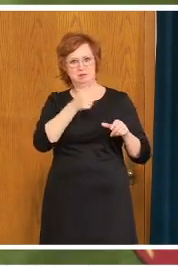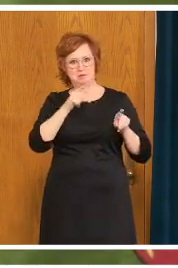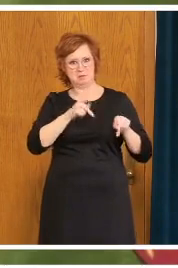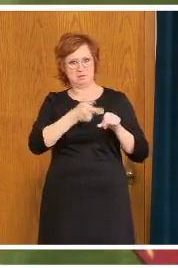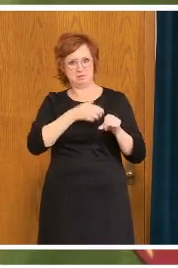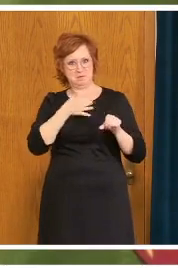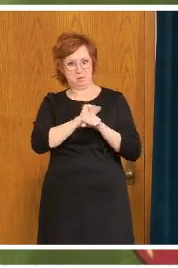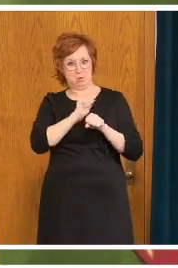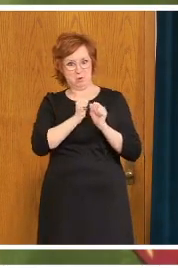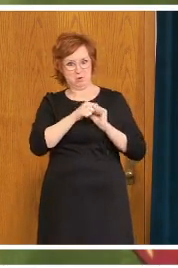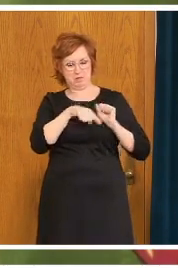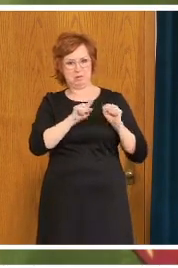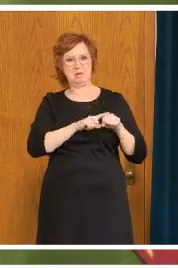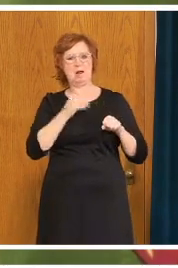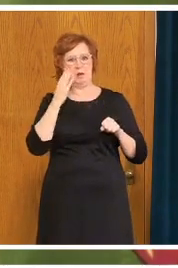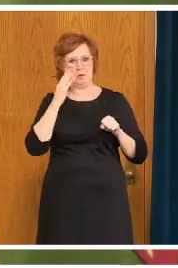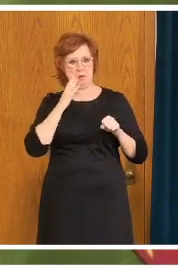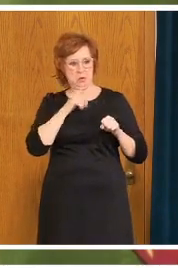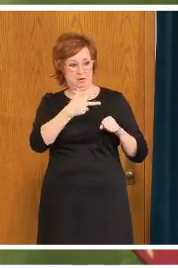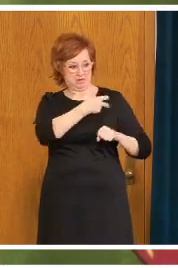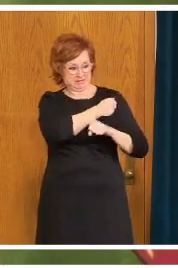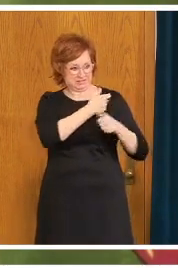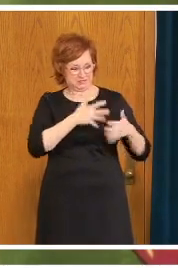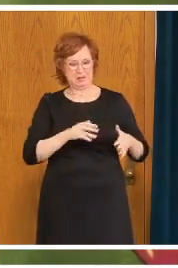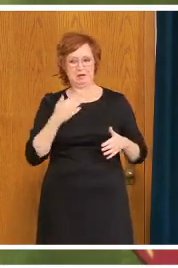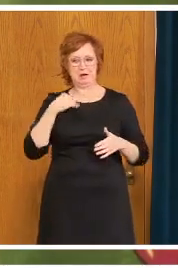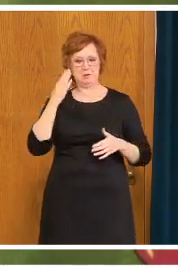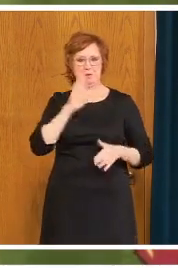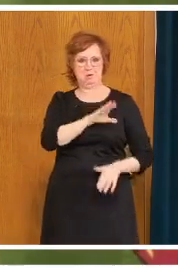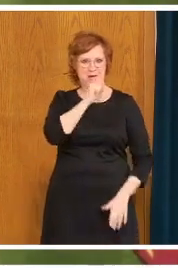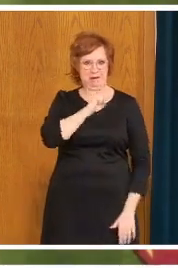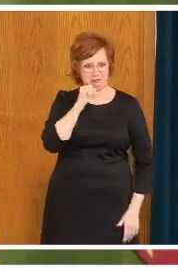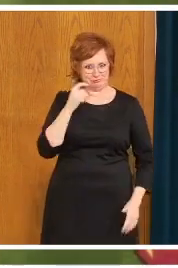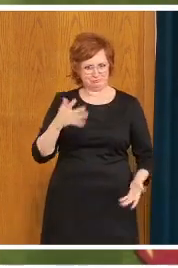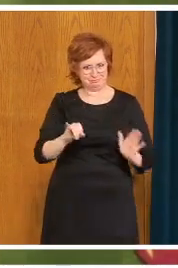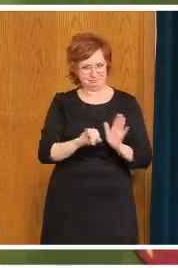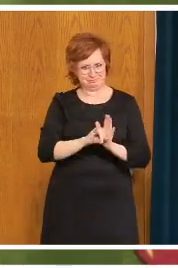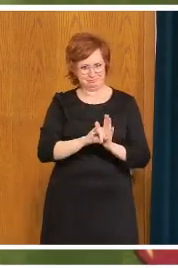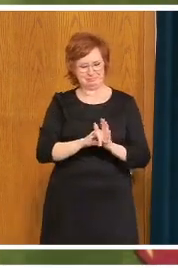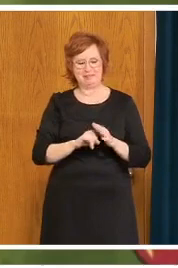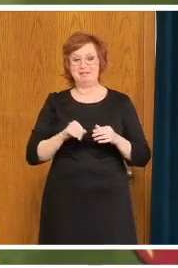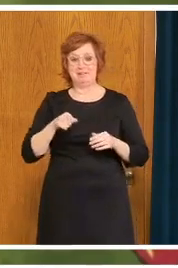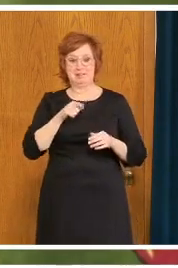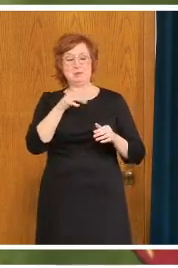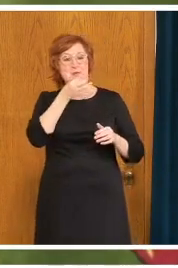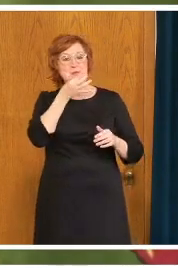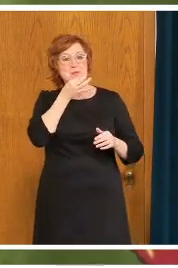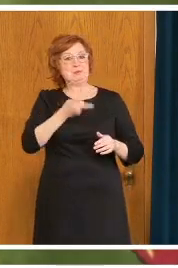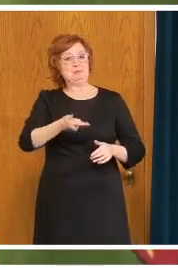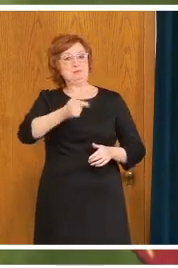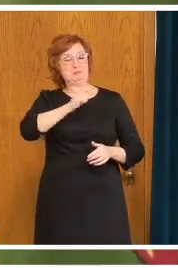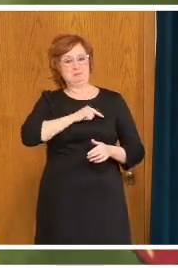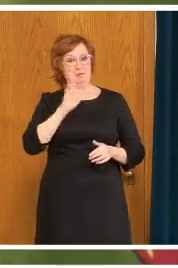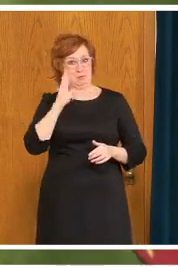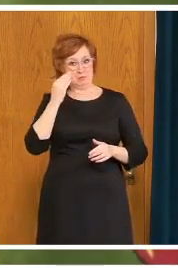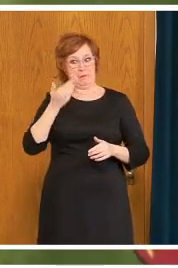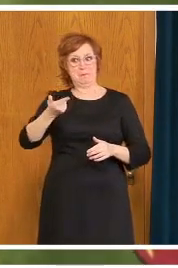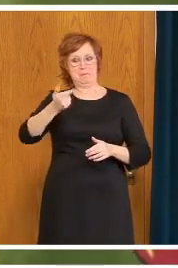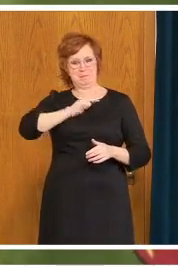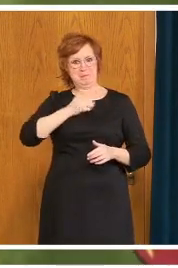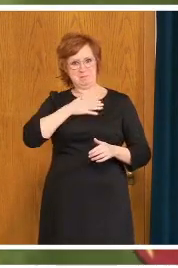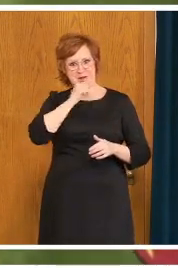were able to go through the drive-through. And they're all going to learn my age very quickly. We are going to keep moving